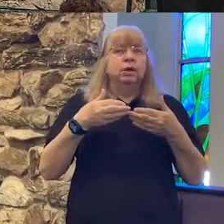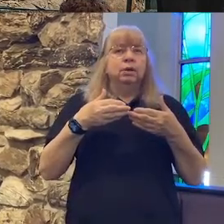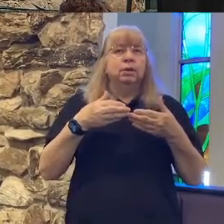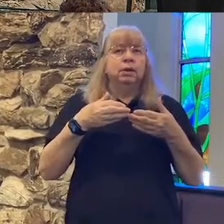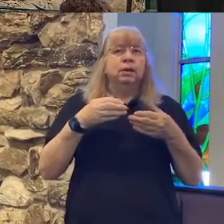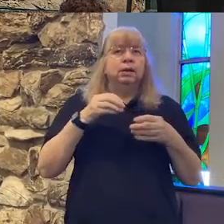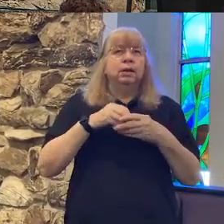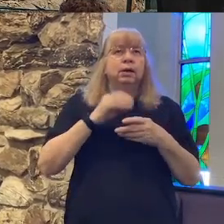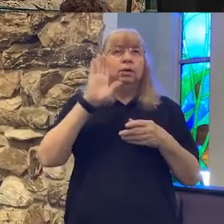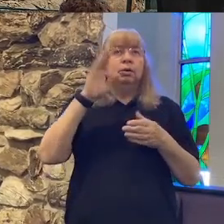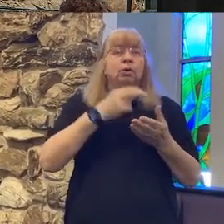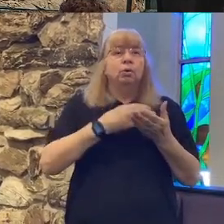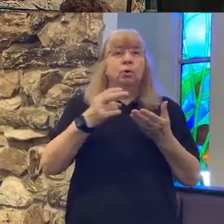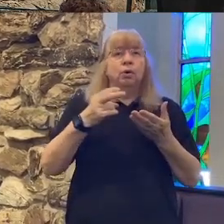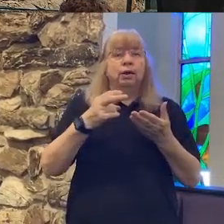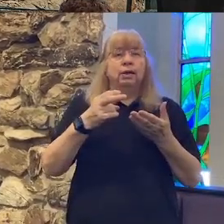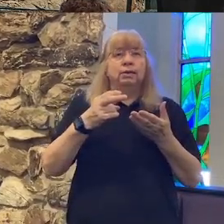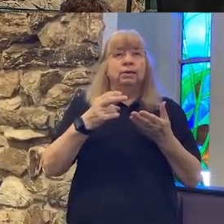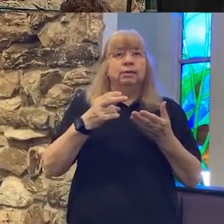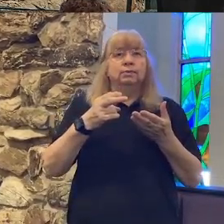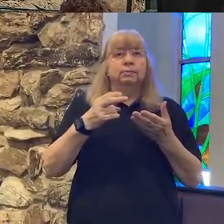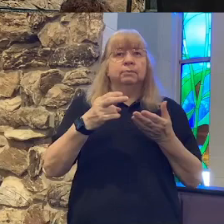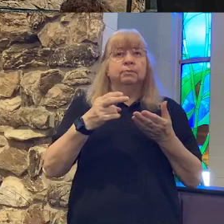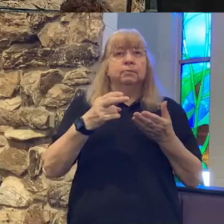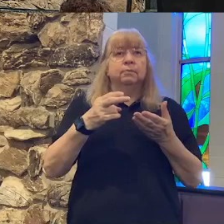breathing in your holiness,